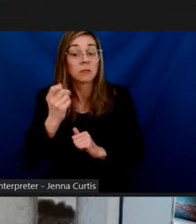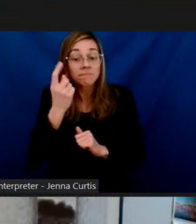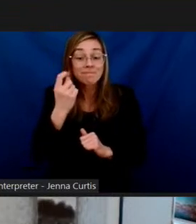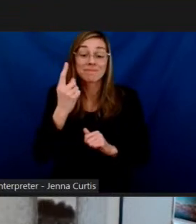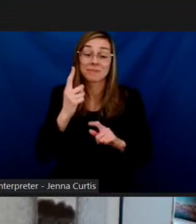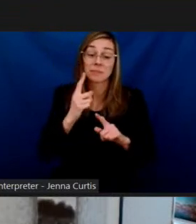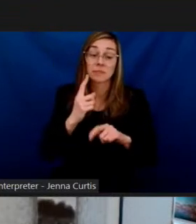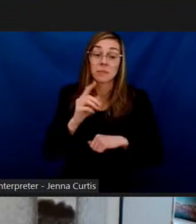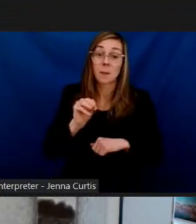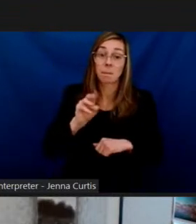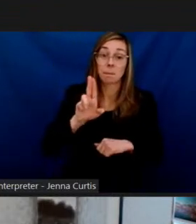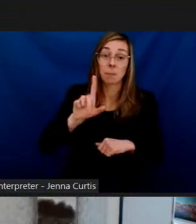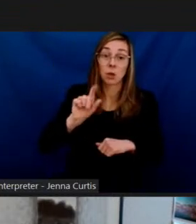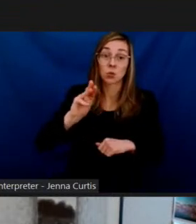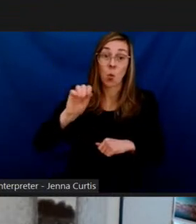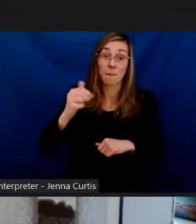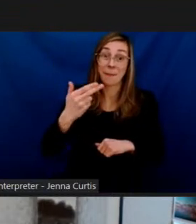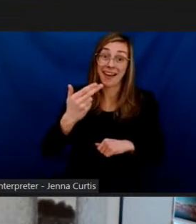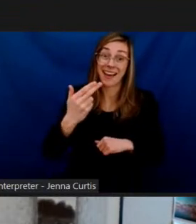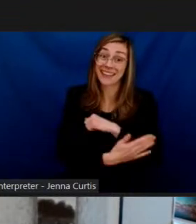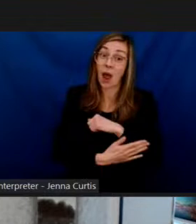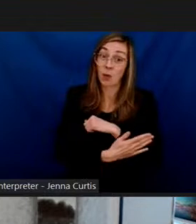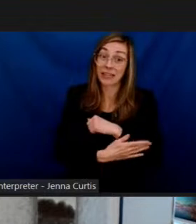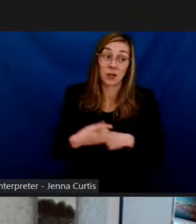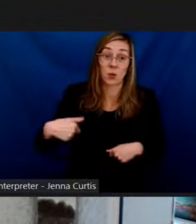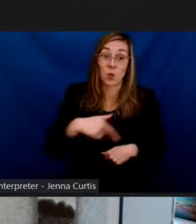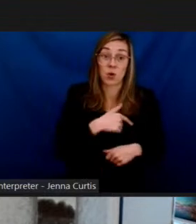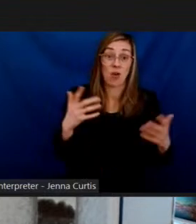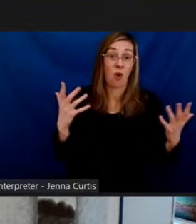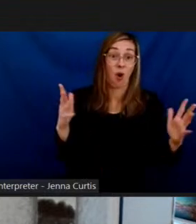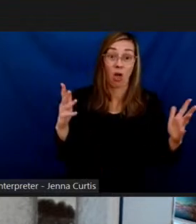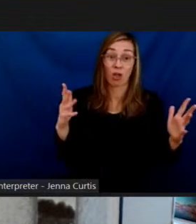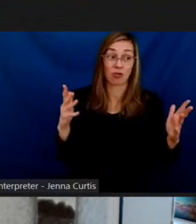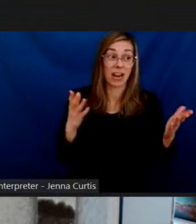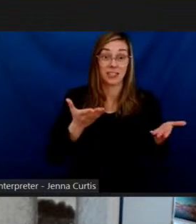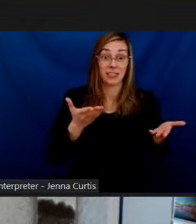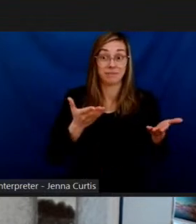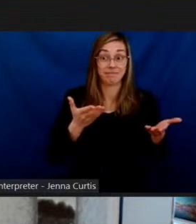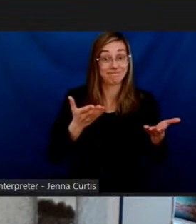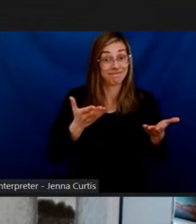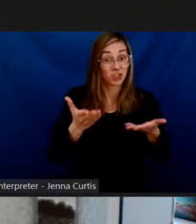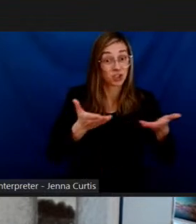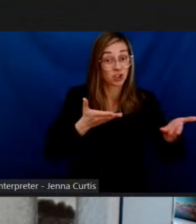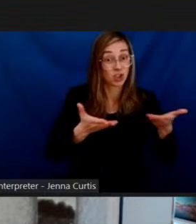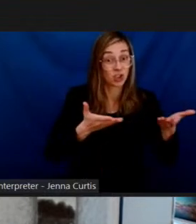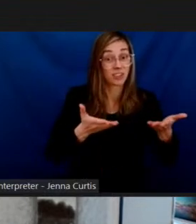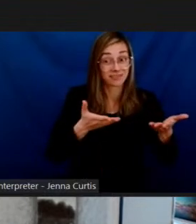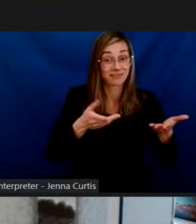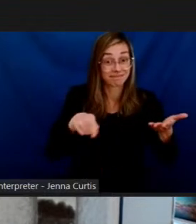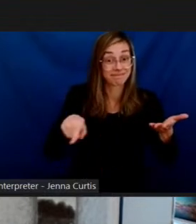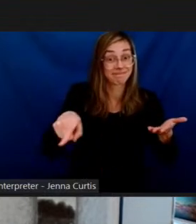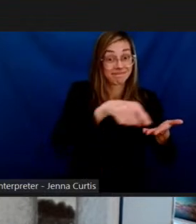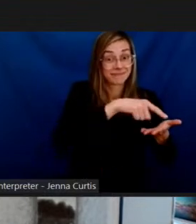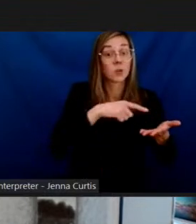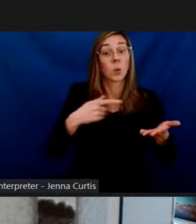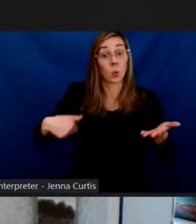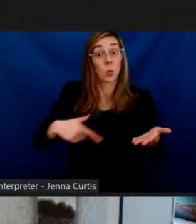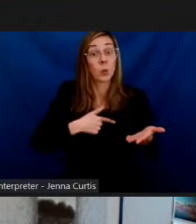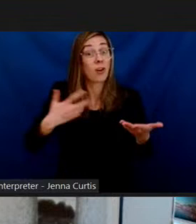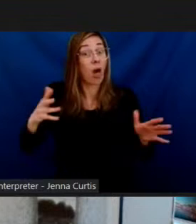entirety of the region in terms of service delivery. So there's no question that people have migrated to